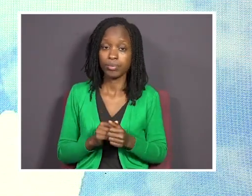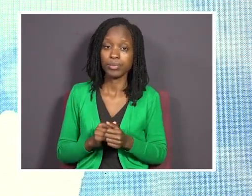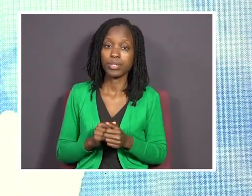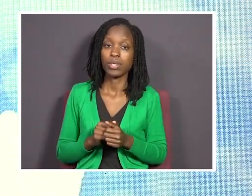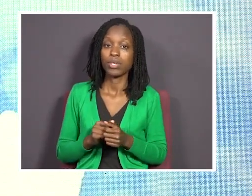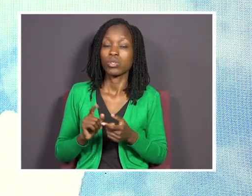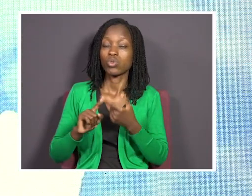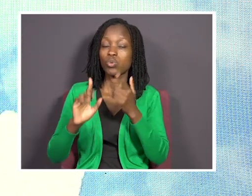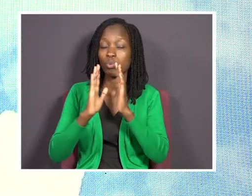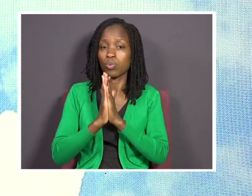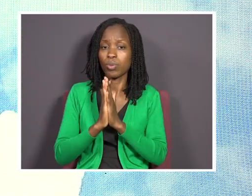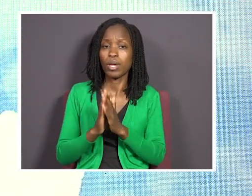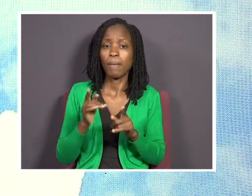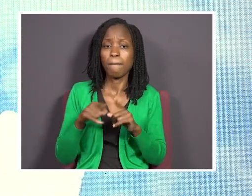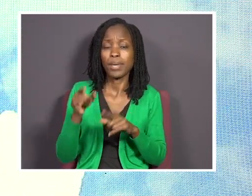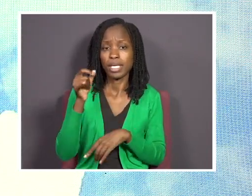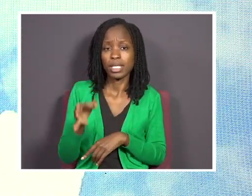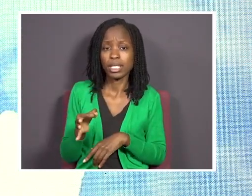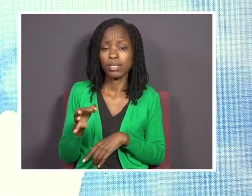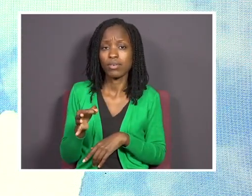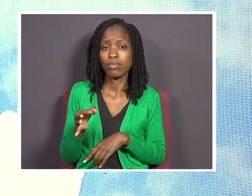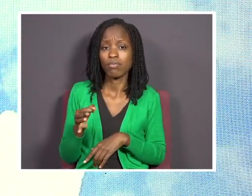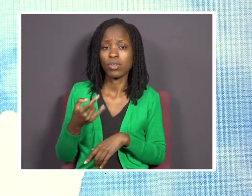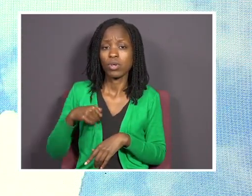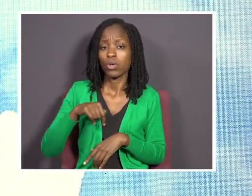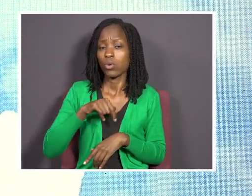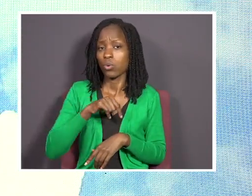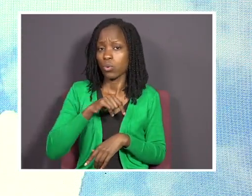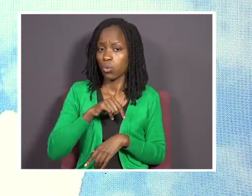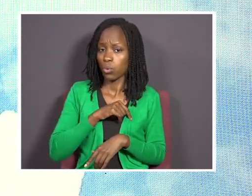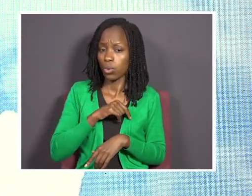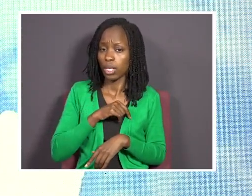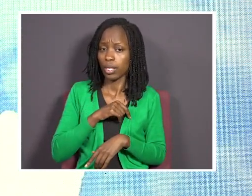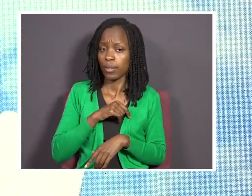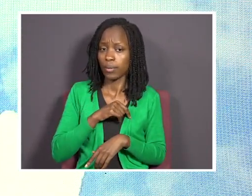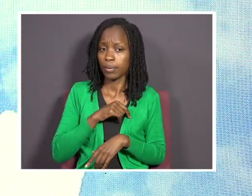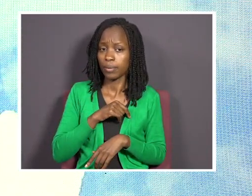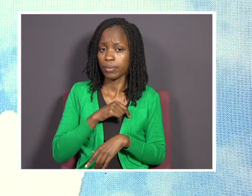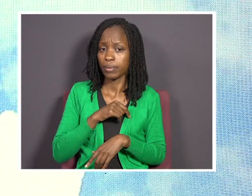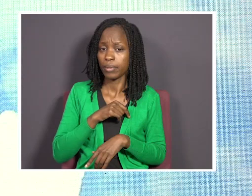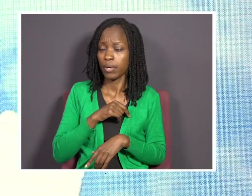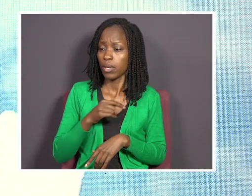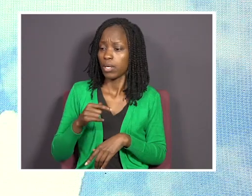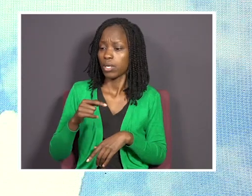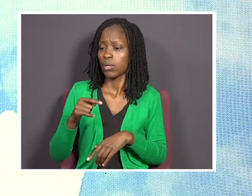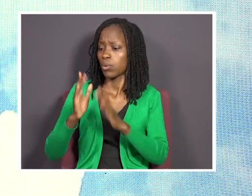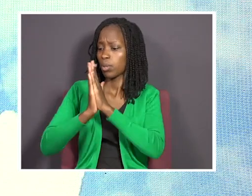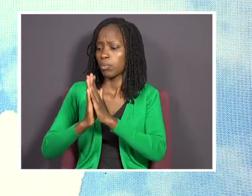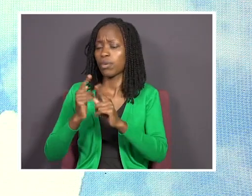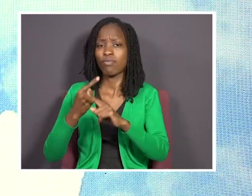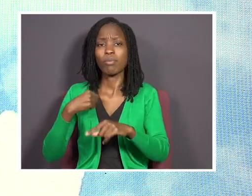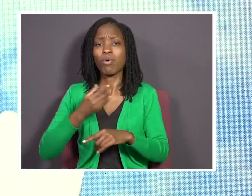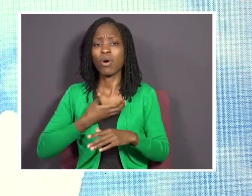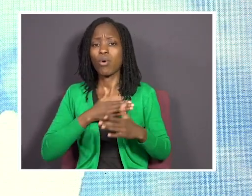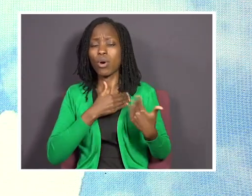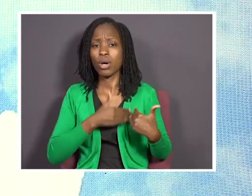helps us. But if we were to take it that it is from the heart of man that, you know,